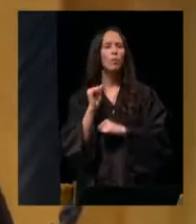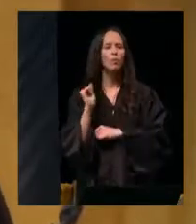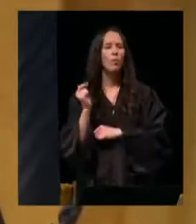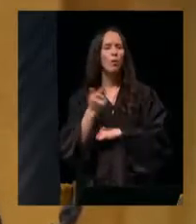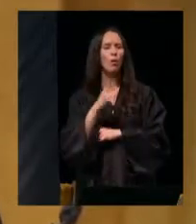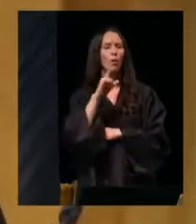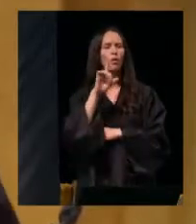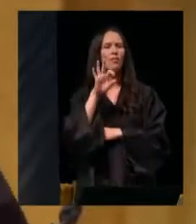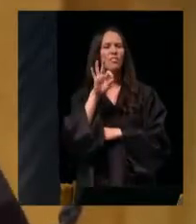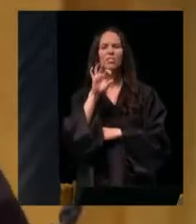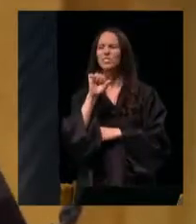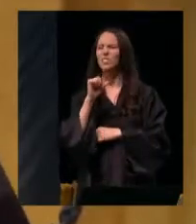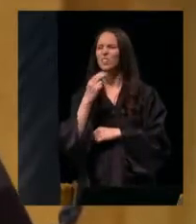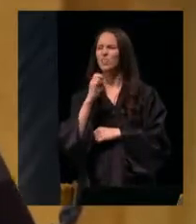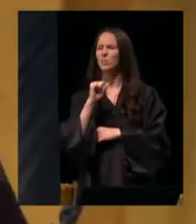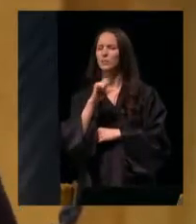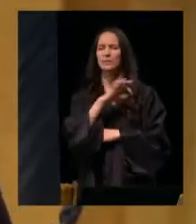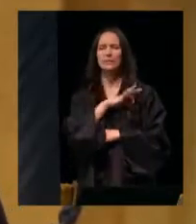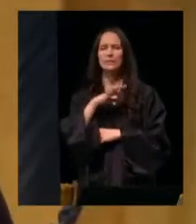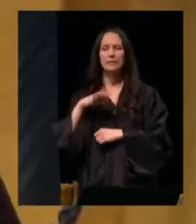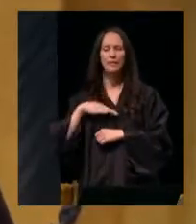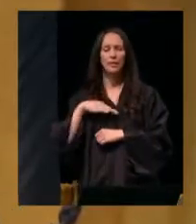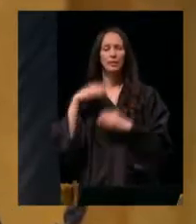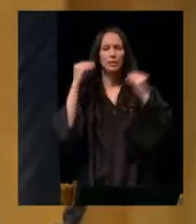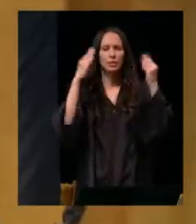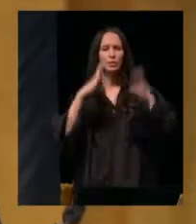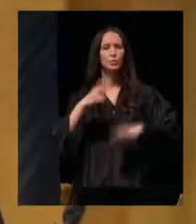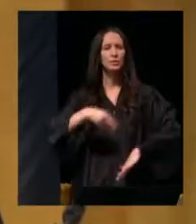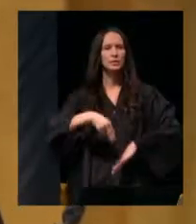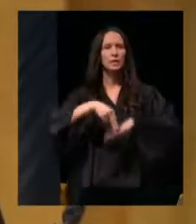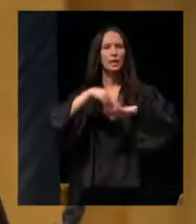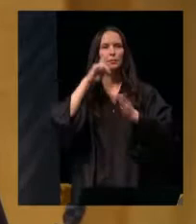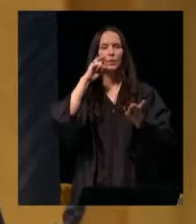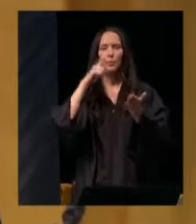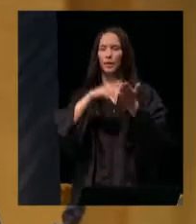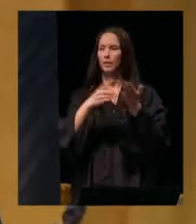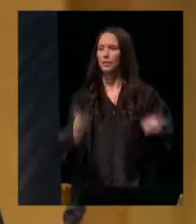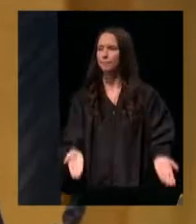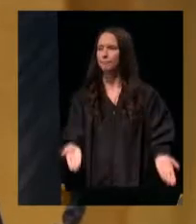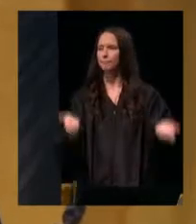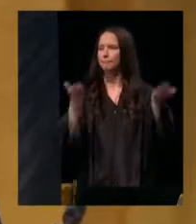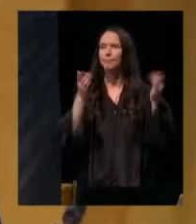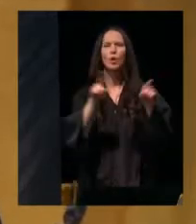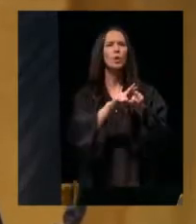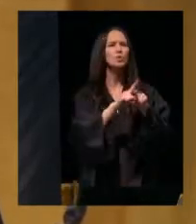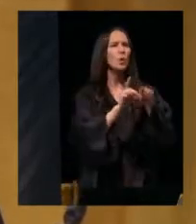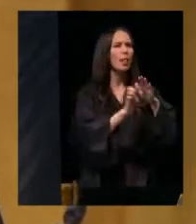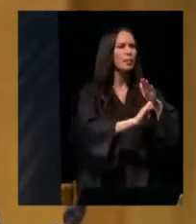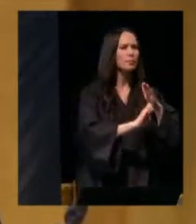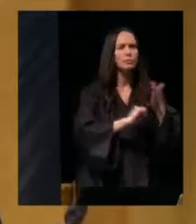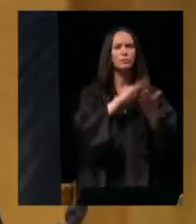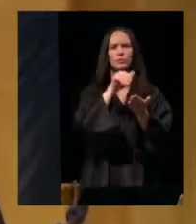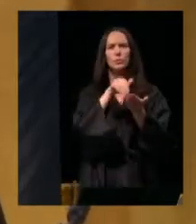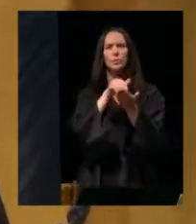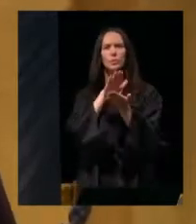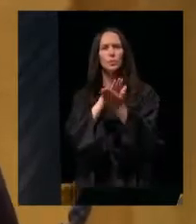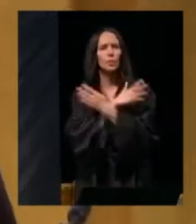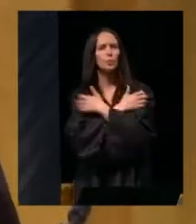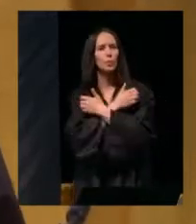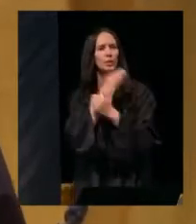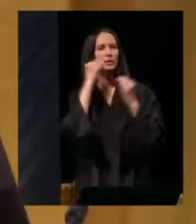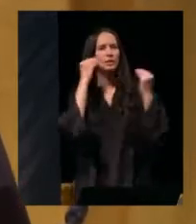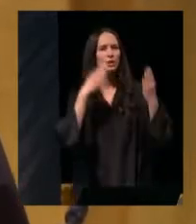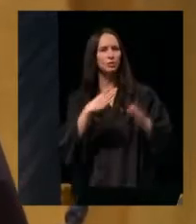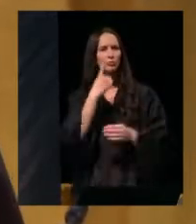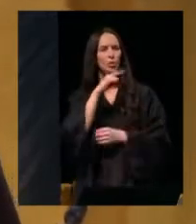Fargo South staff and teachers to please stand and be recognized, as well as any elementary and middle school Bruin teachers for